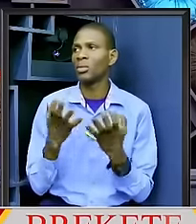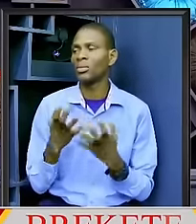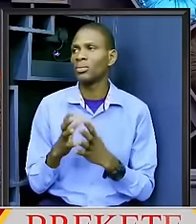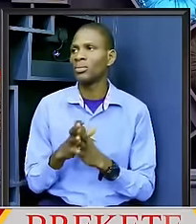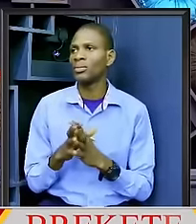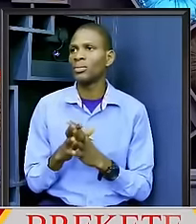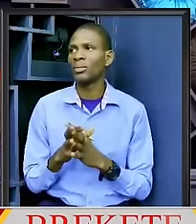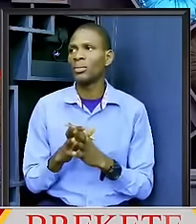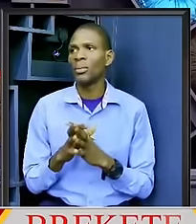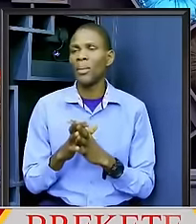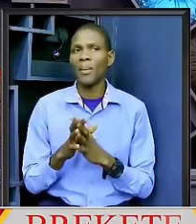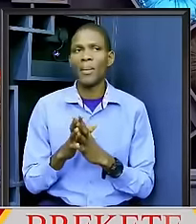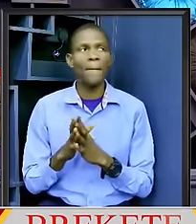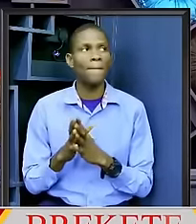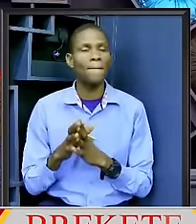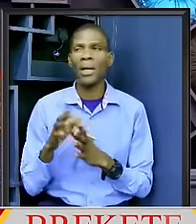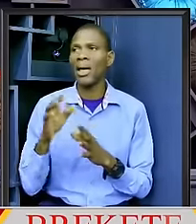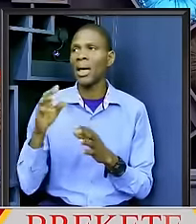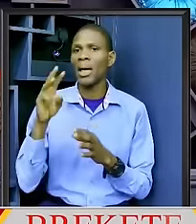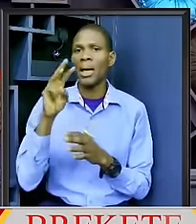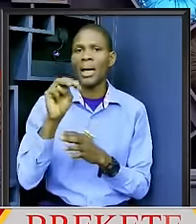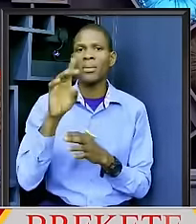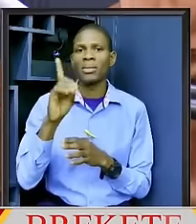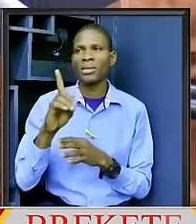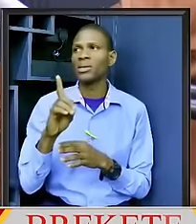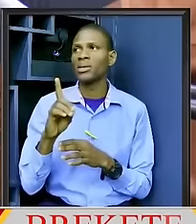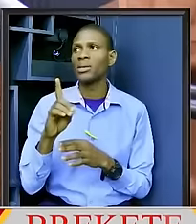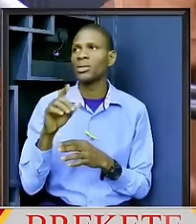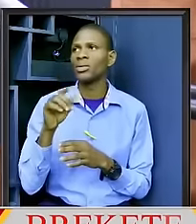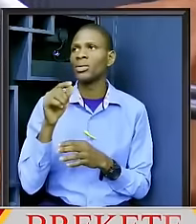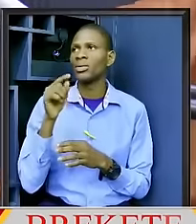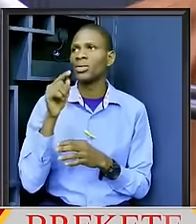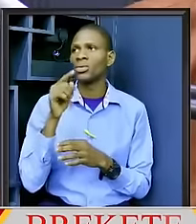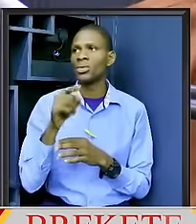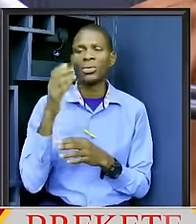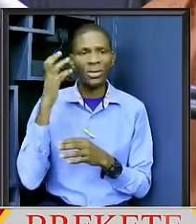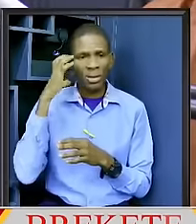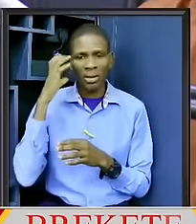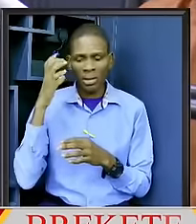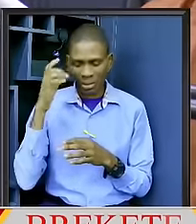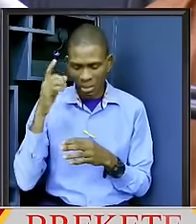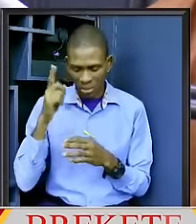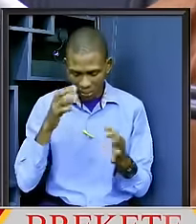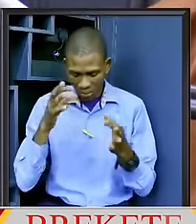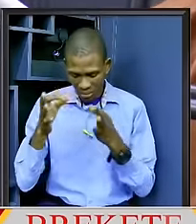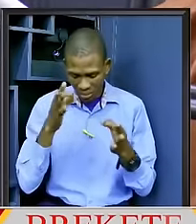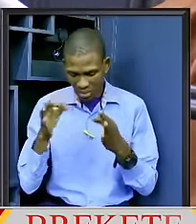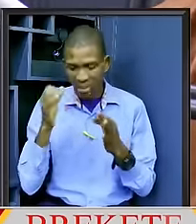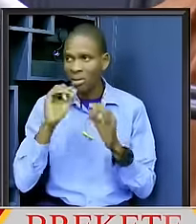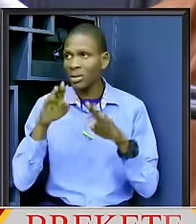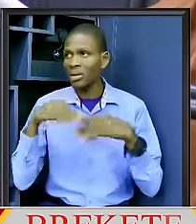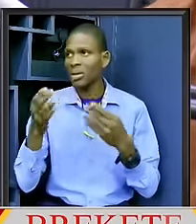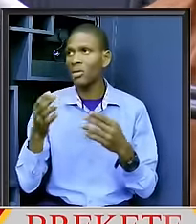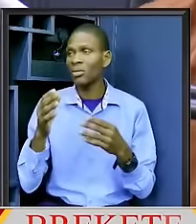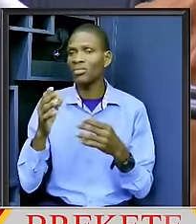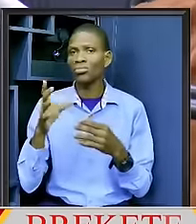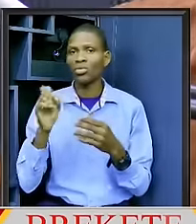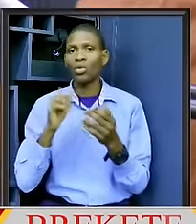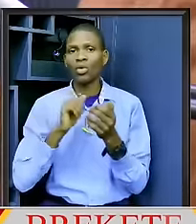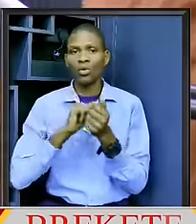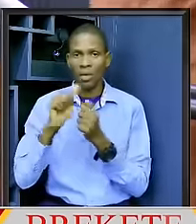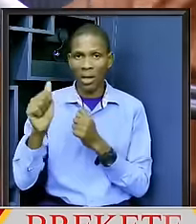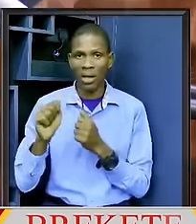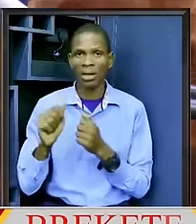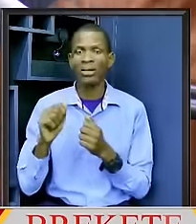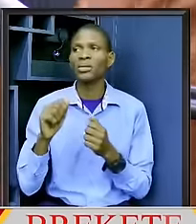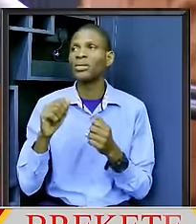Okay, good. MD. Sir. You don't hear the narration which she don't give so far. Yes, sir.